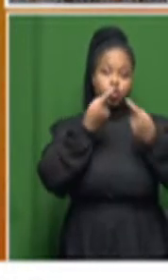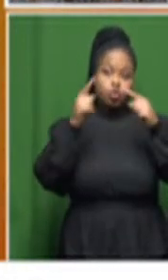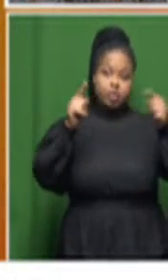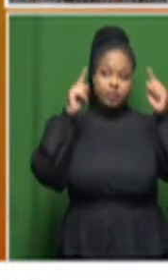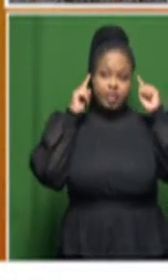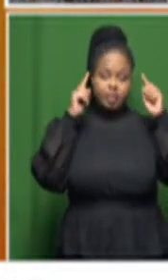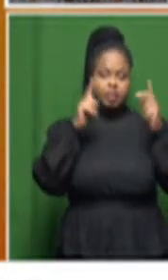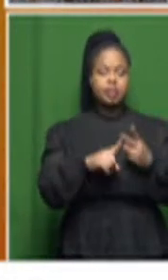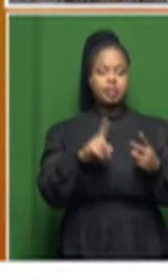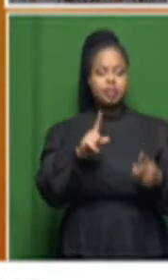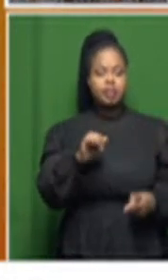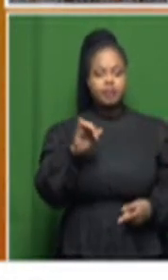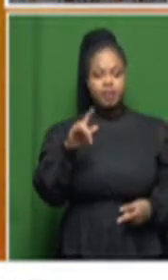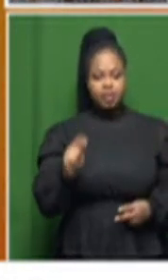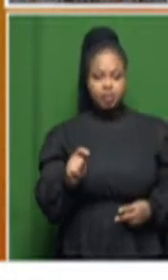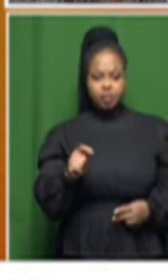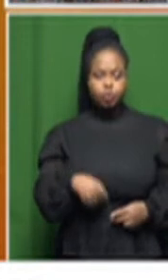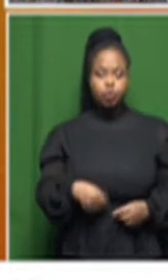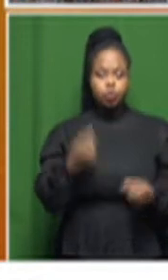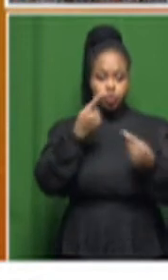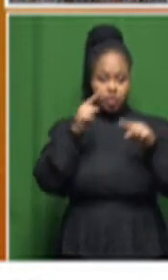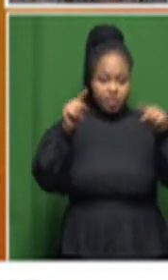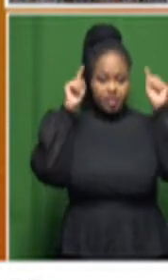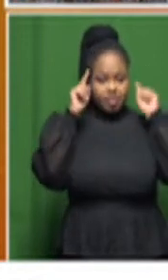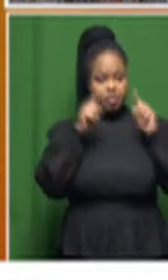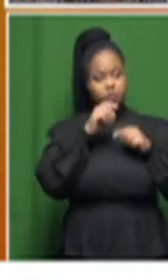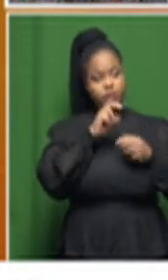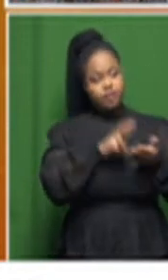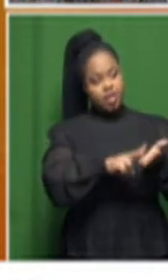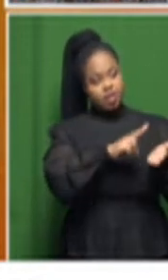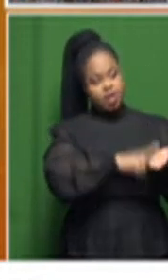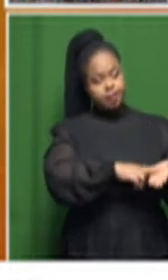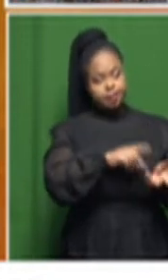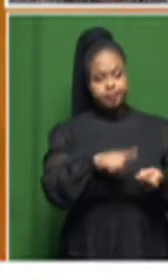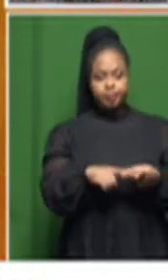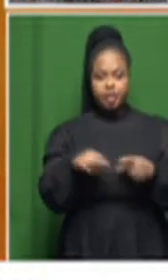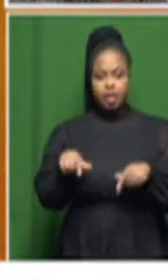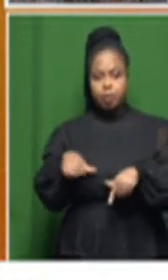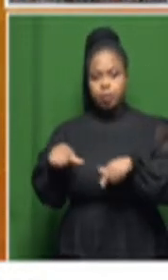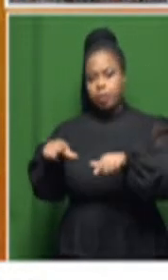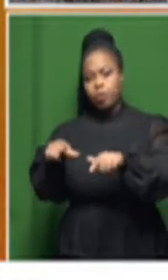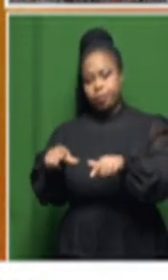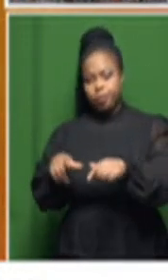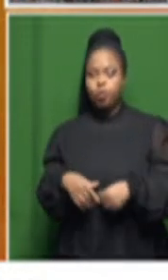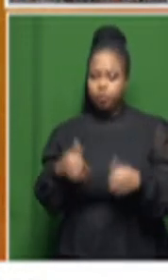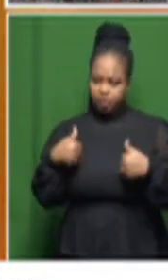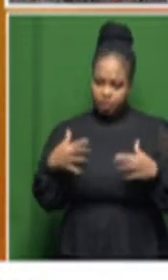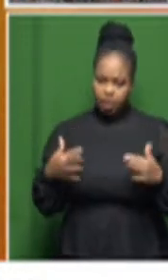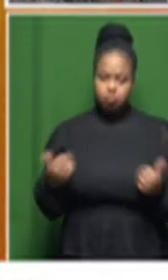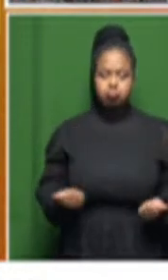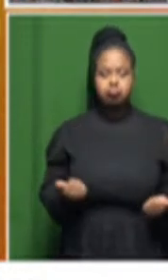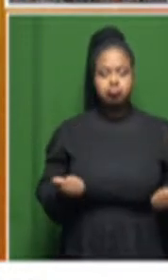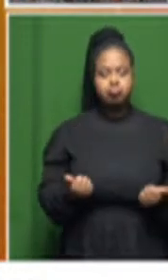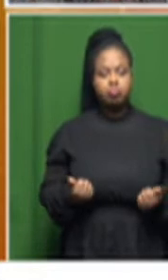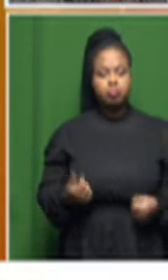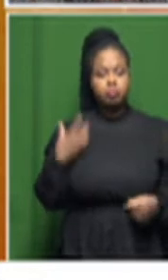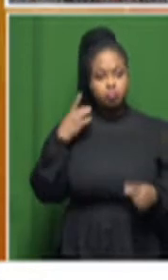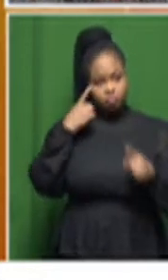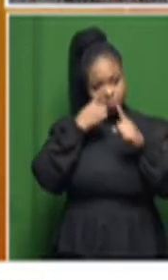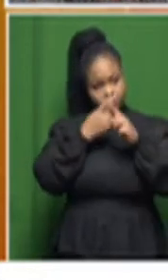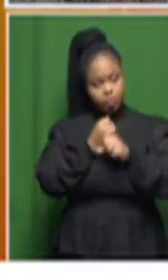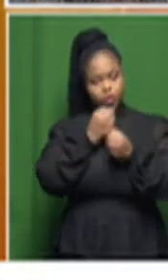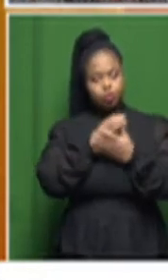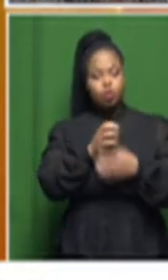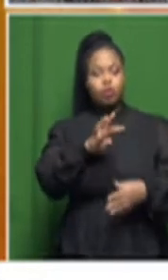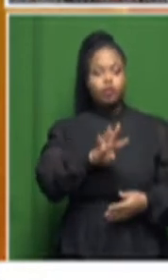We've started with our 2 universities, University of Venda and Limpopo. And we also want to ensure that our